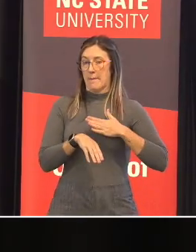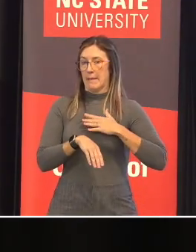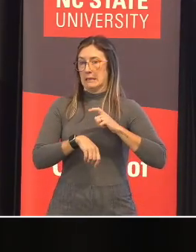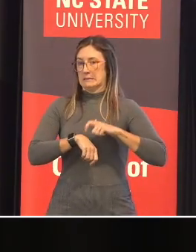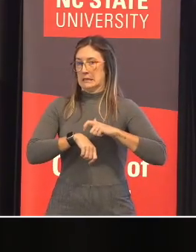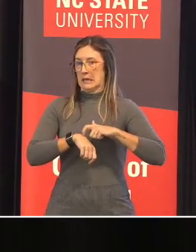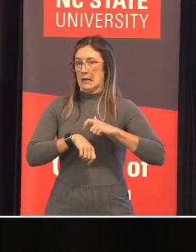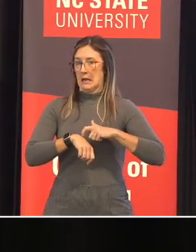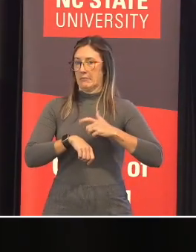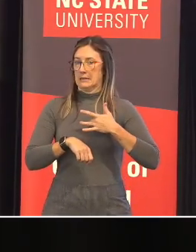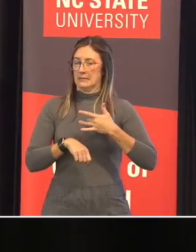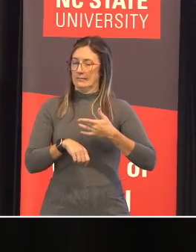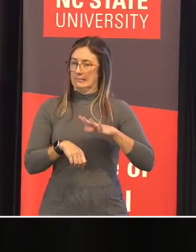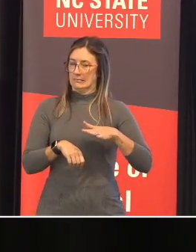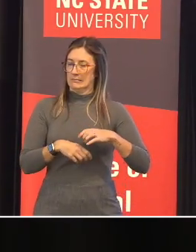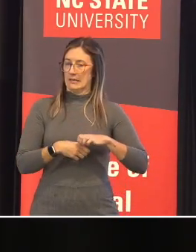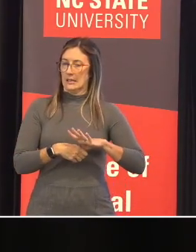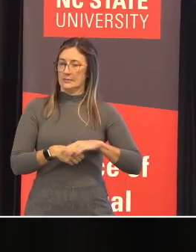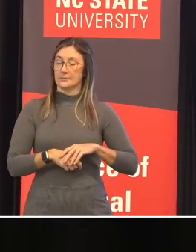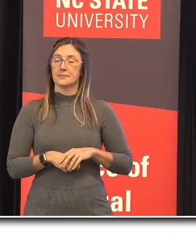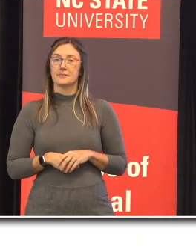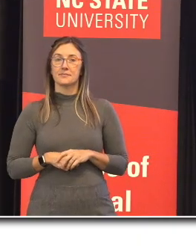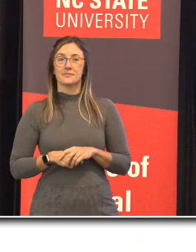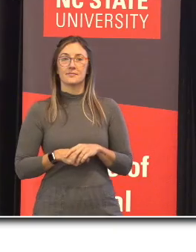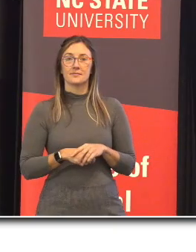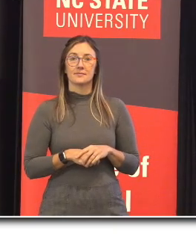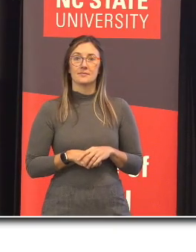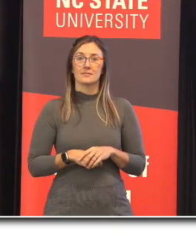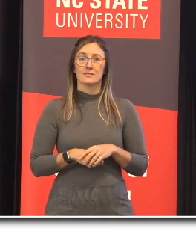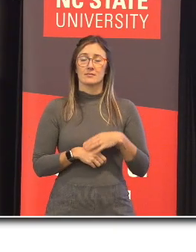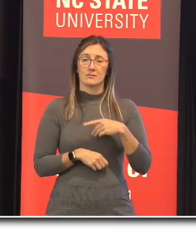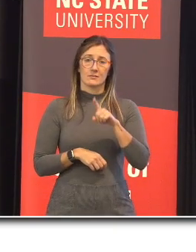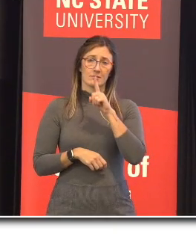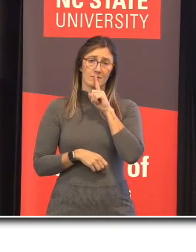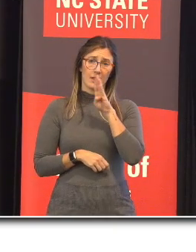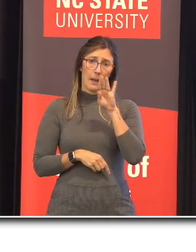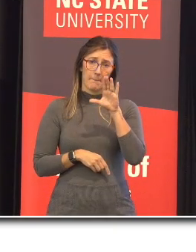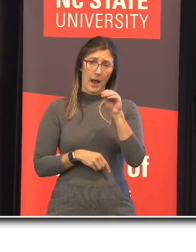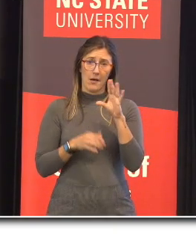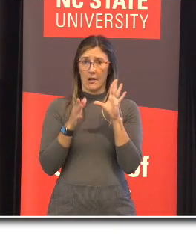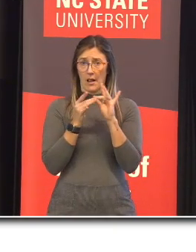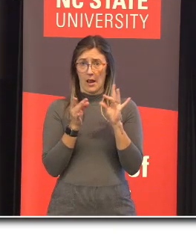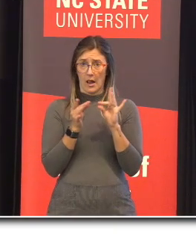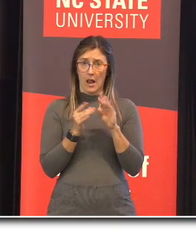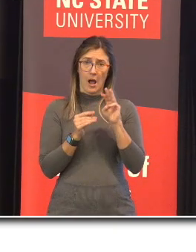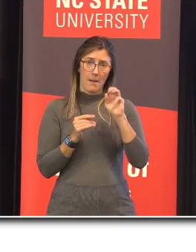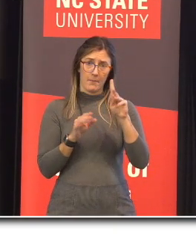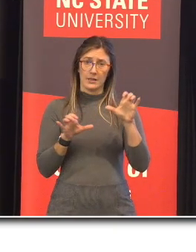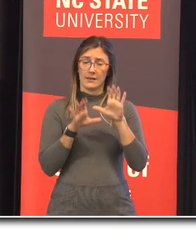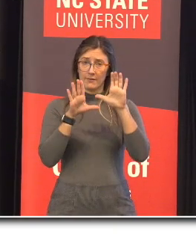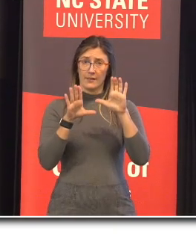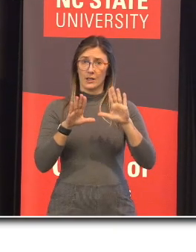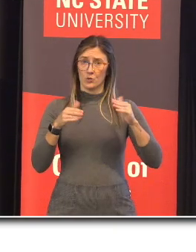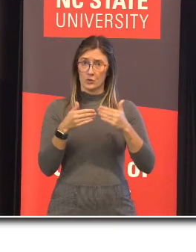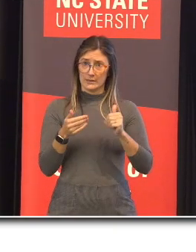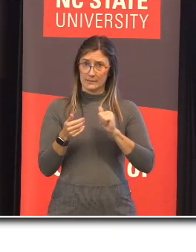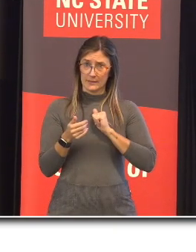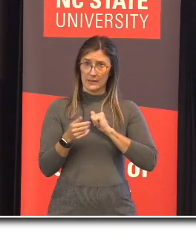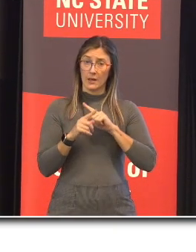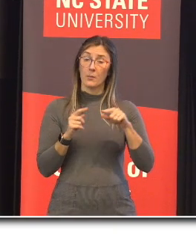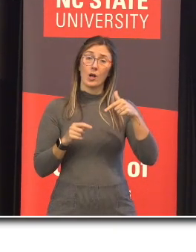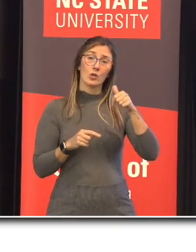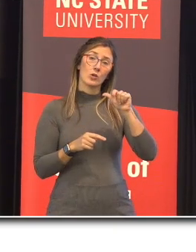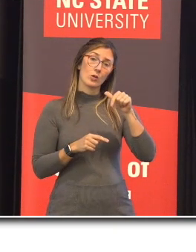that. I am not going to go over all this bio because Mark just did a fantastic job, but I will tell you that the QR code that is